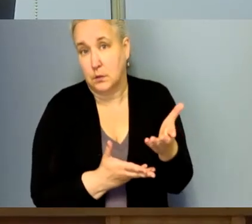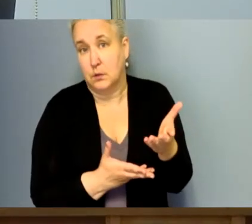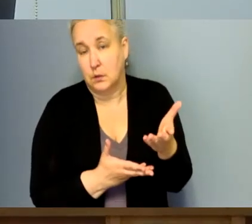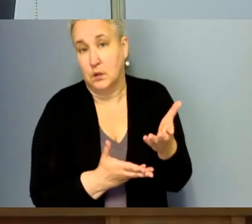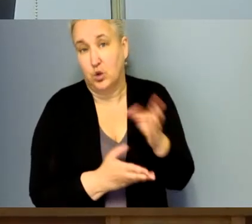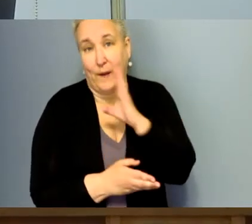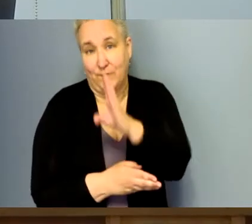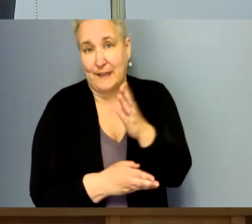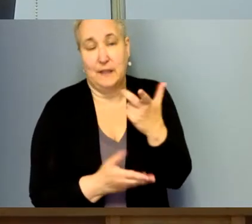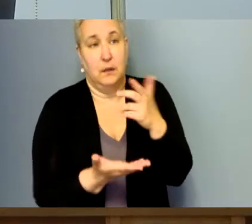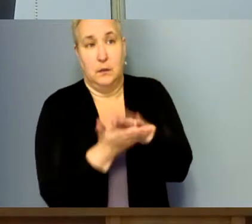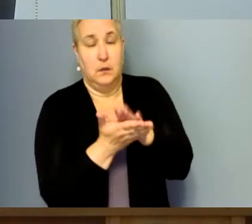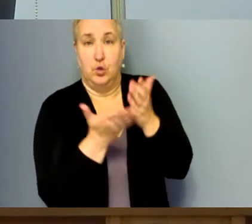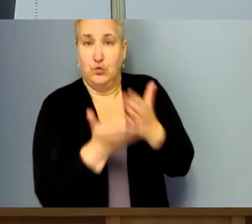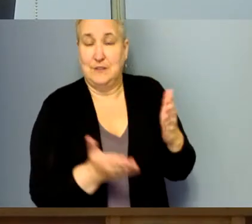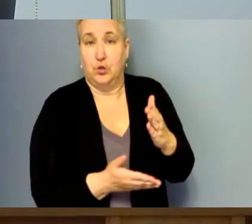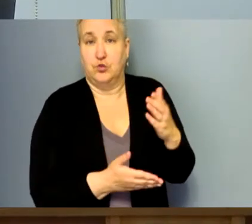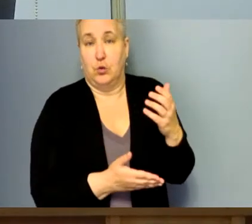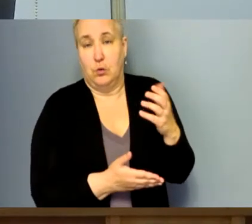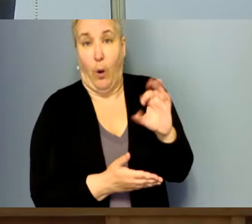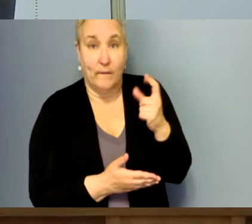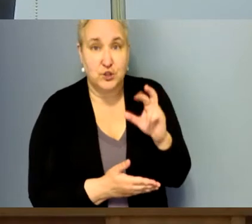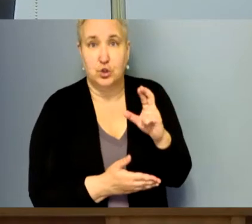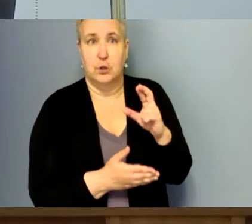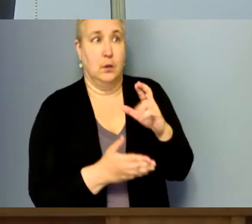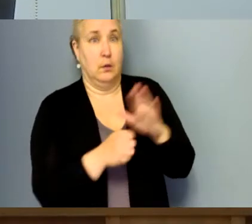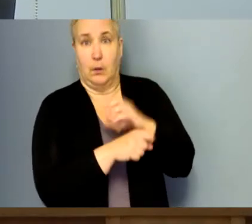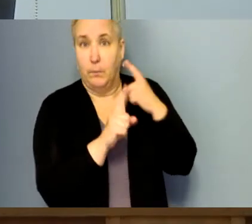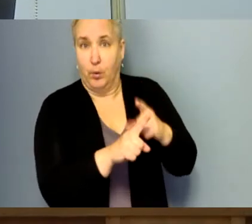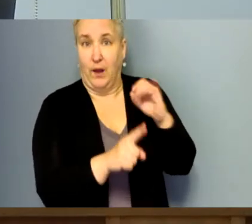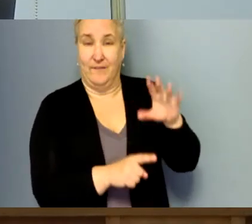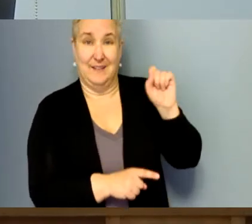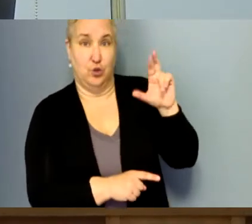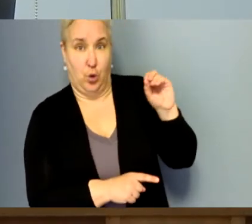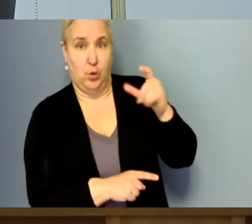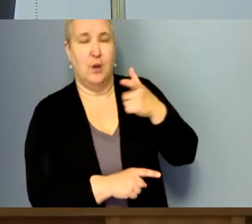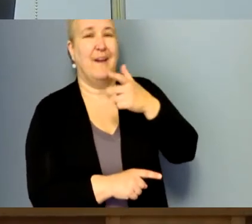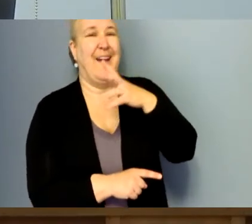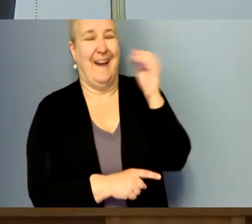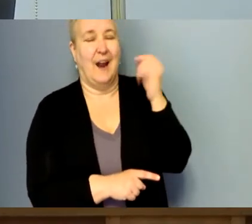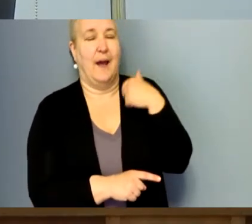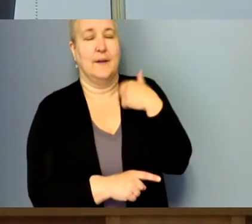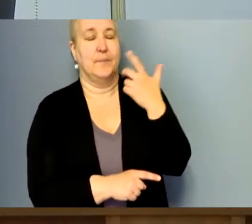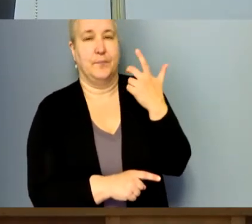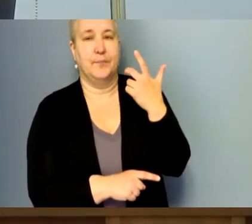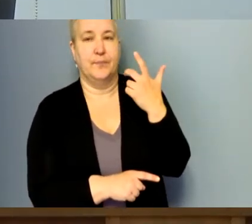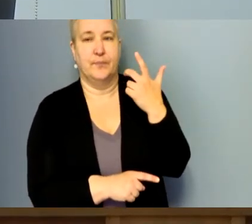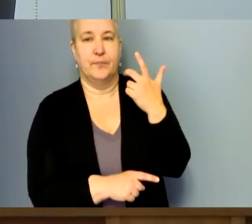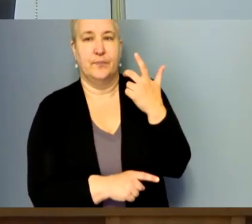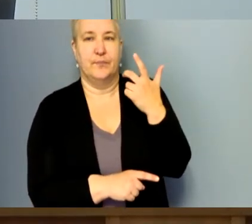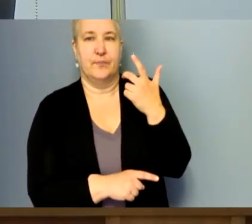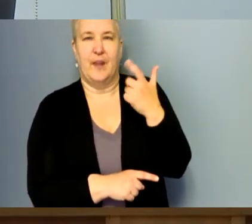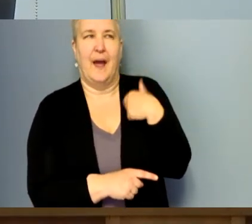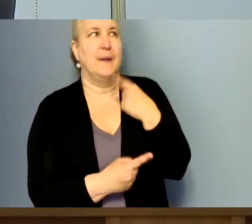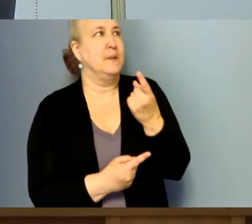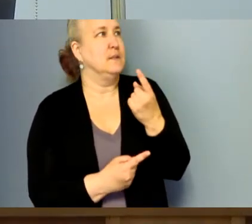Quite frankly, the school resource officer, the entire point of a school resource officer, and I had been teaching for,